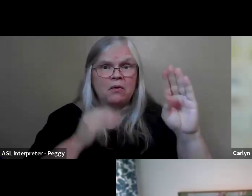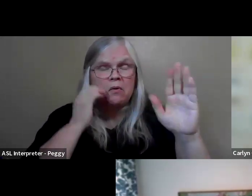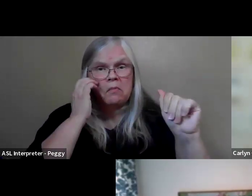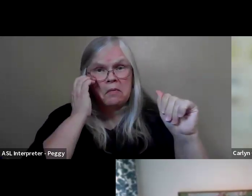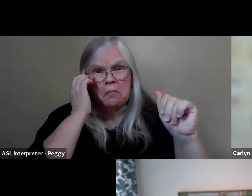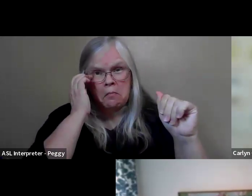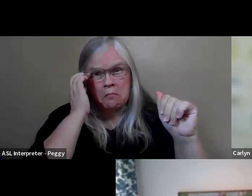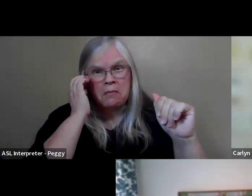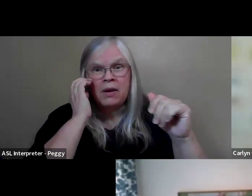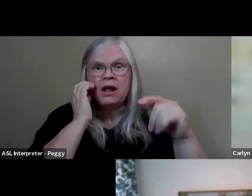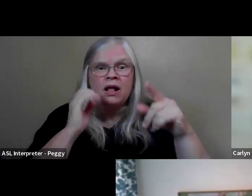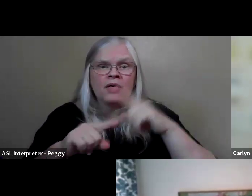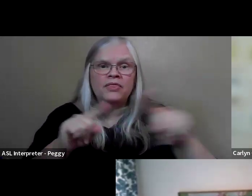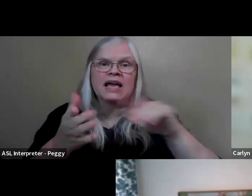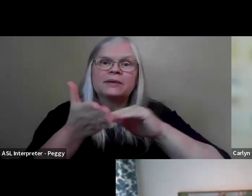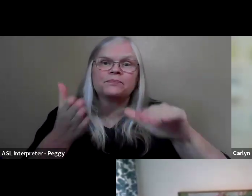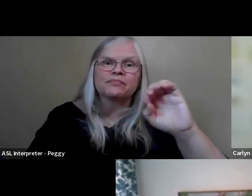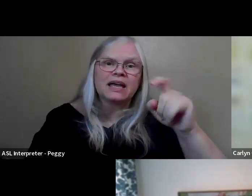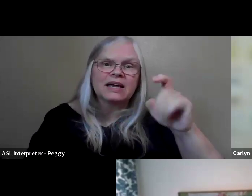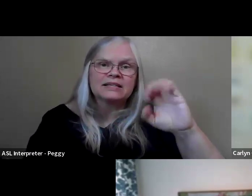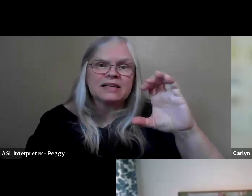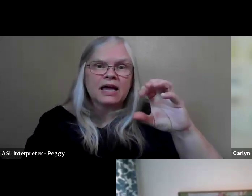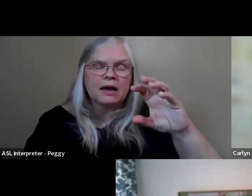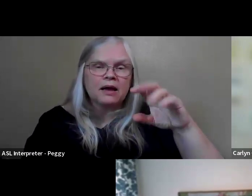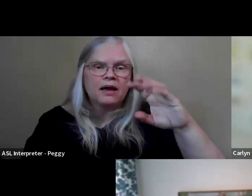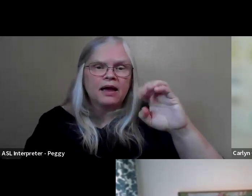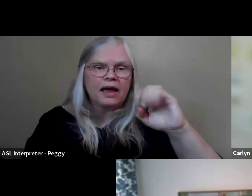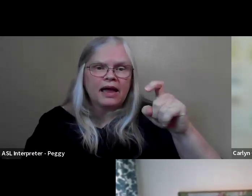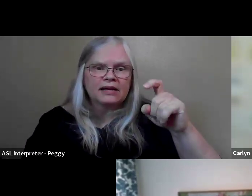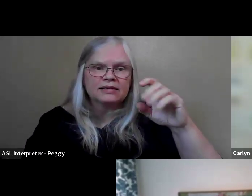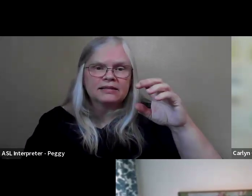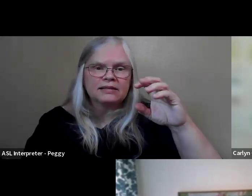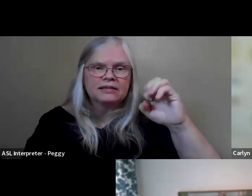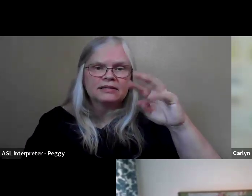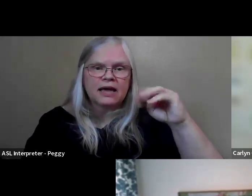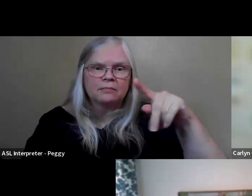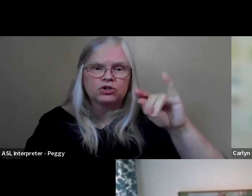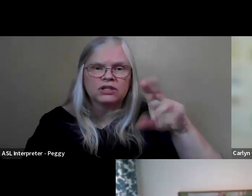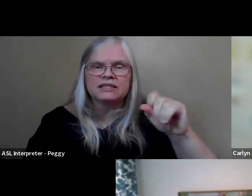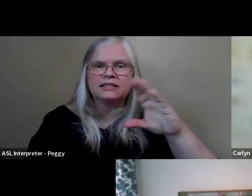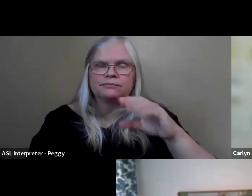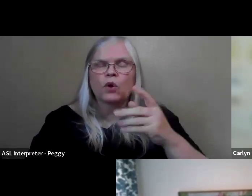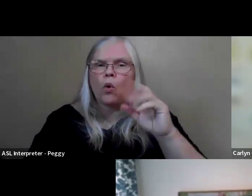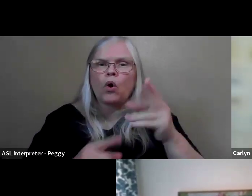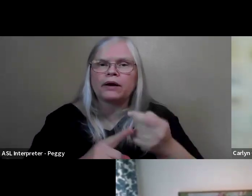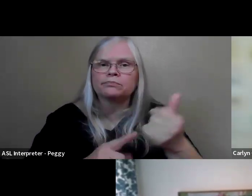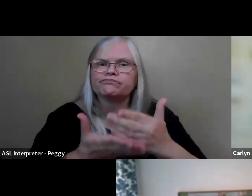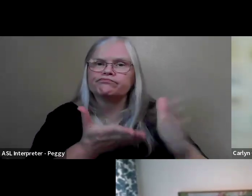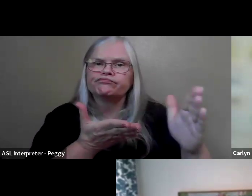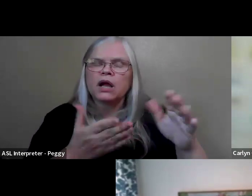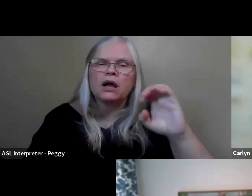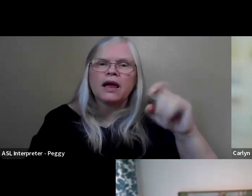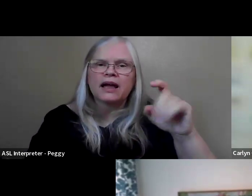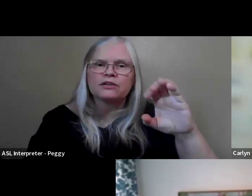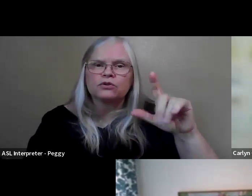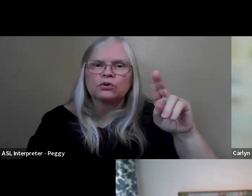about the exemptions, the exclusions that oftentimes people with disabilities can take advantage of. And that